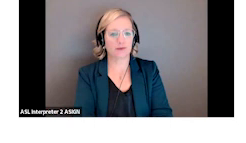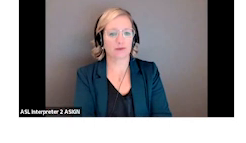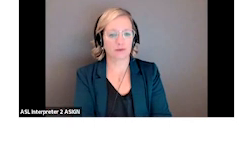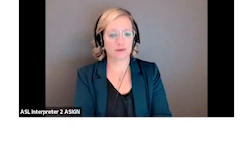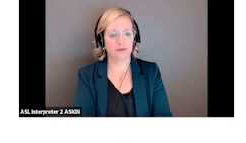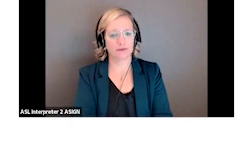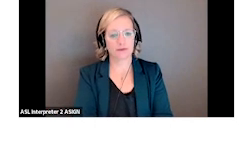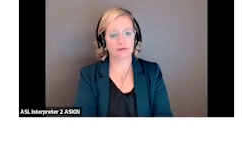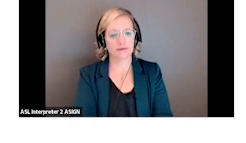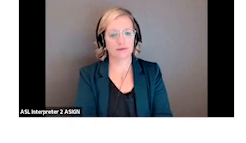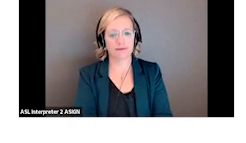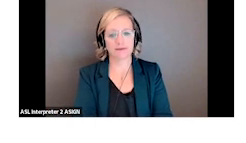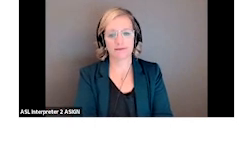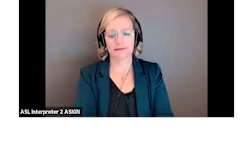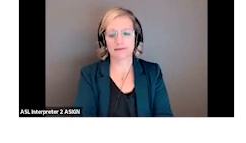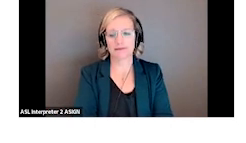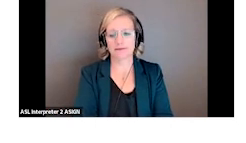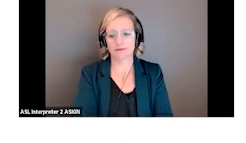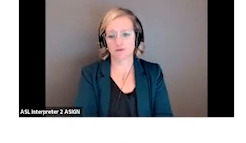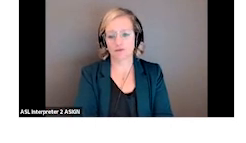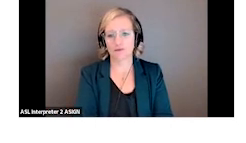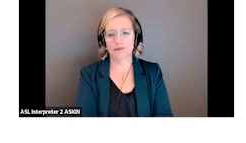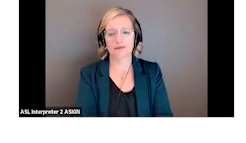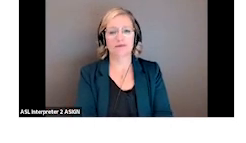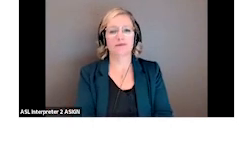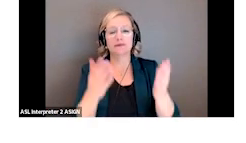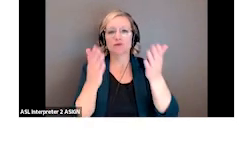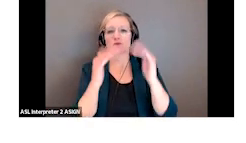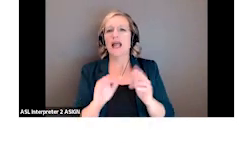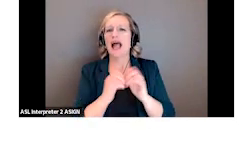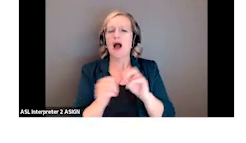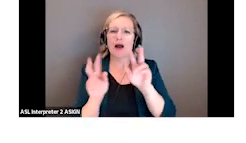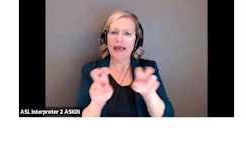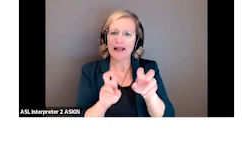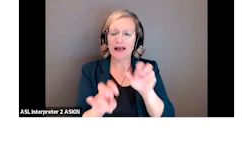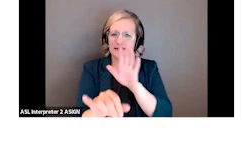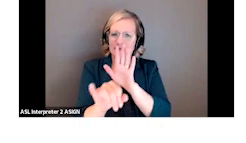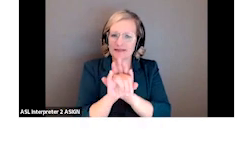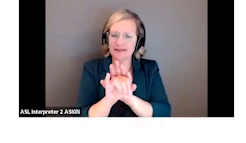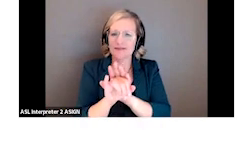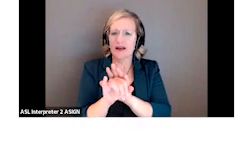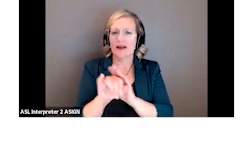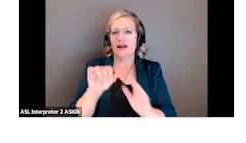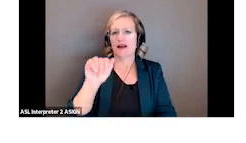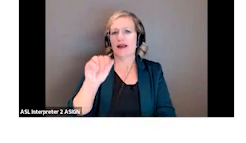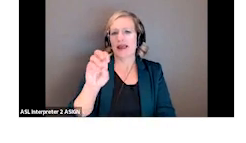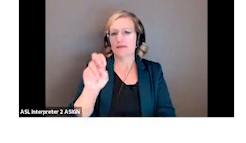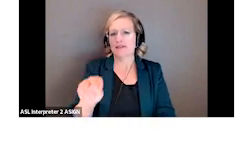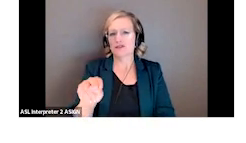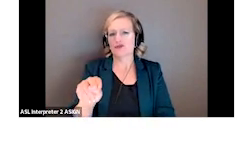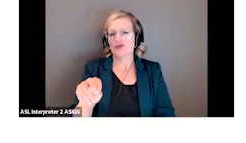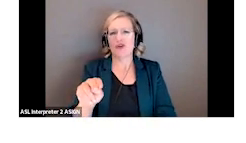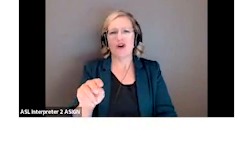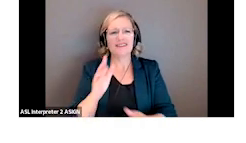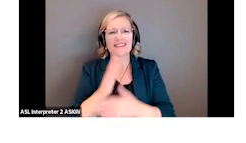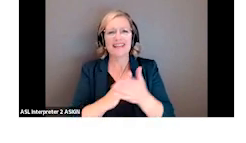Okay. Next, how can we simply analyze, identify, and close Amazon efficiency gaps?